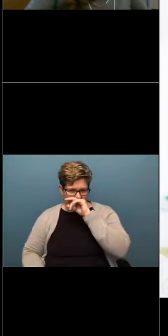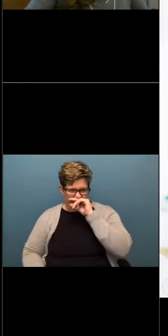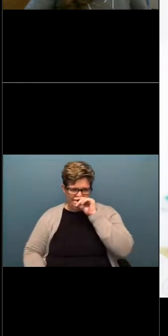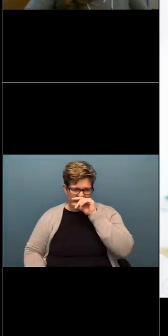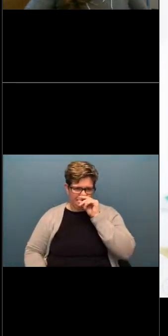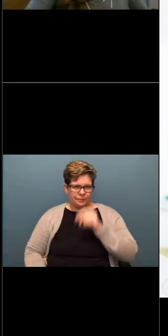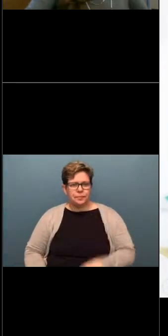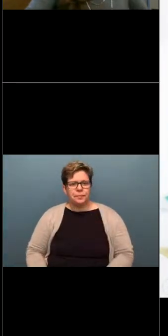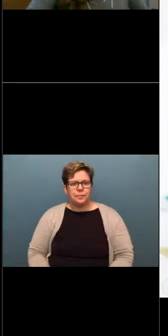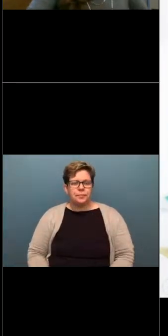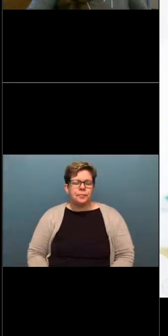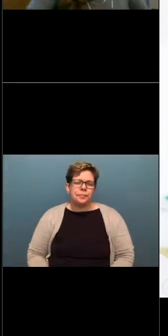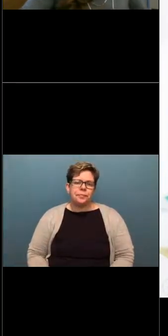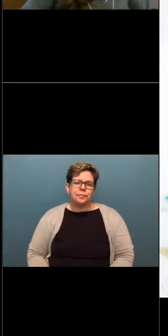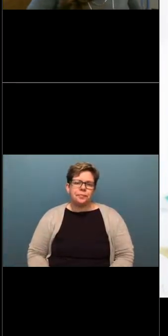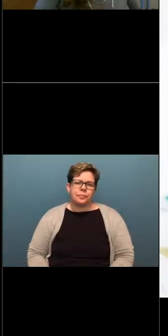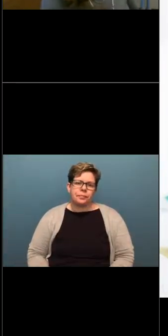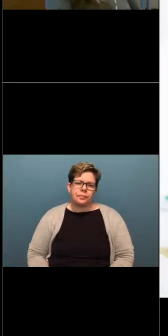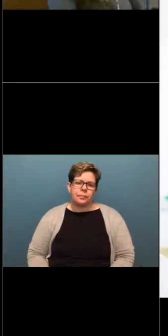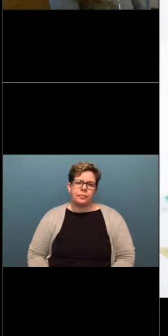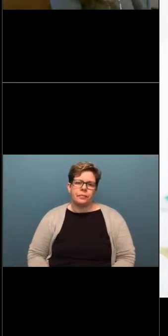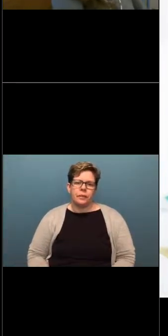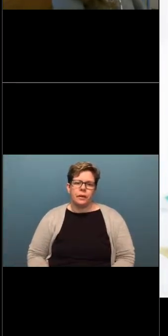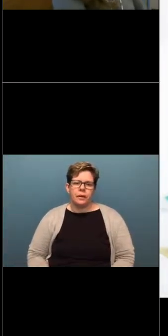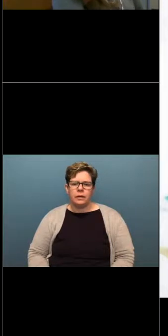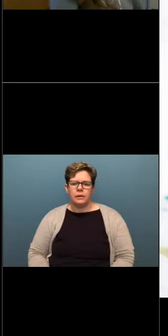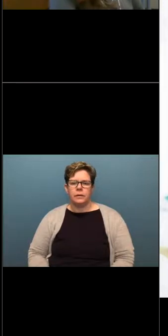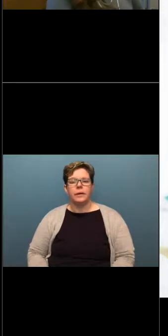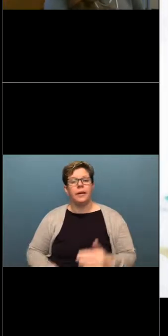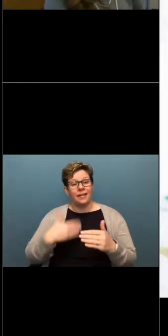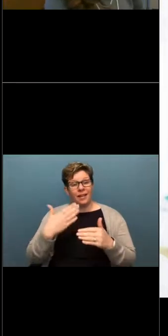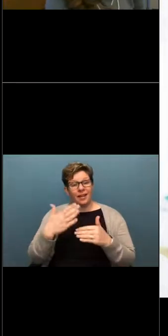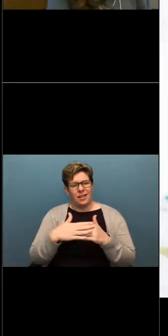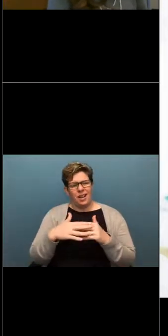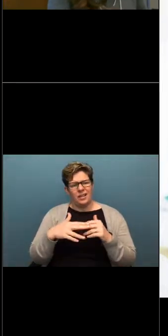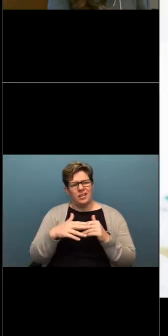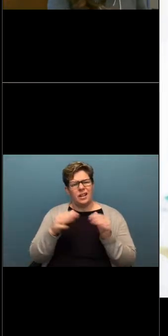The next slide is really about creating a plan, and I think that's really important